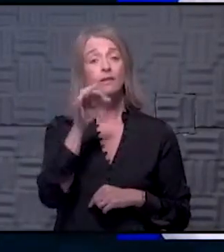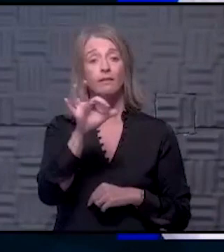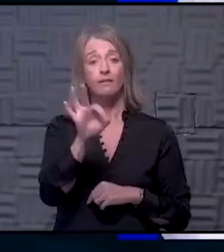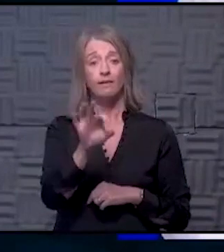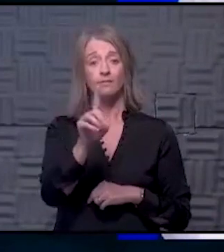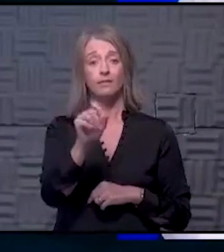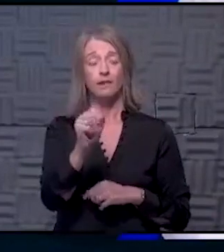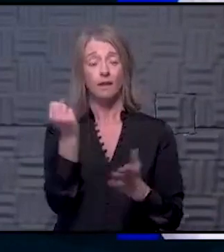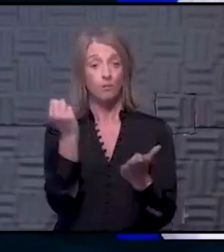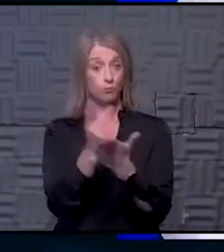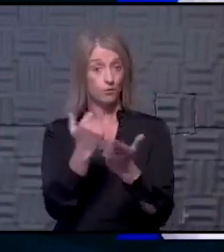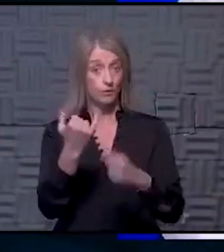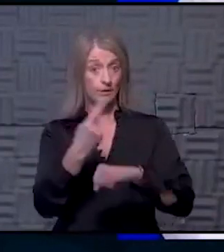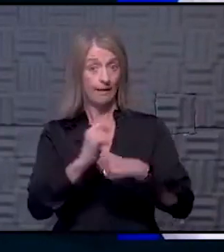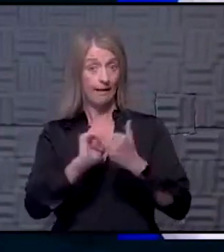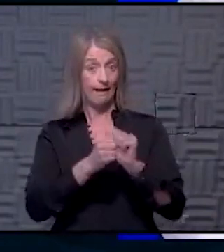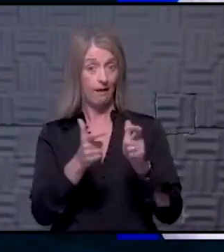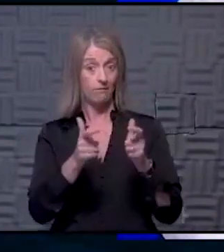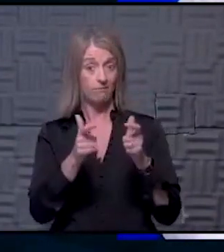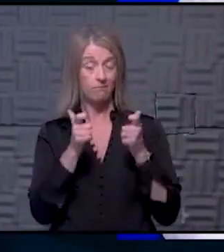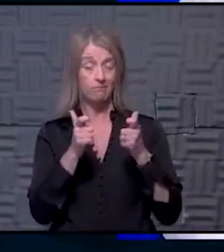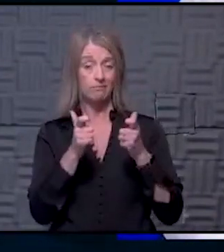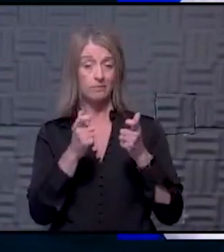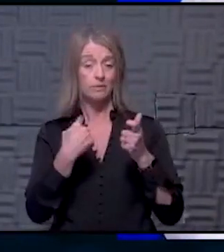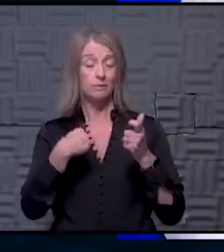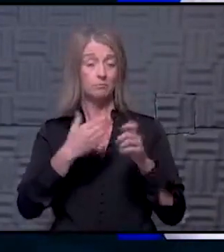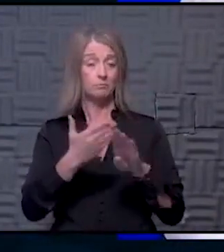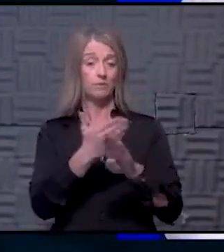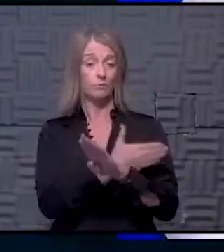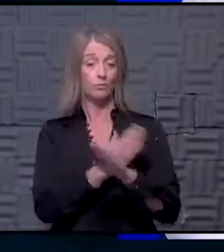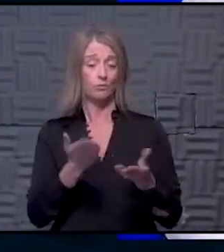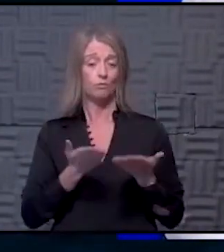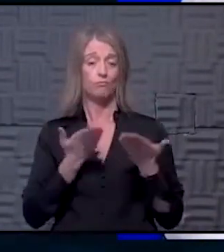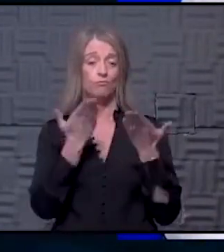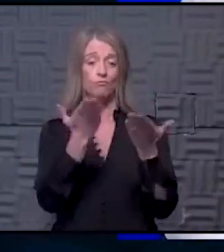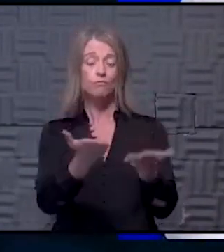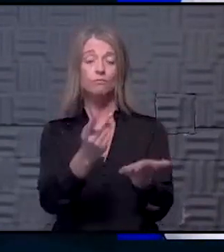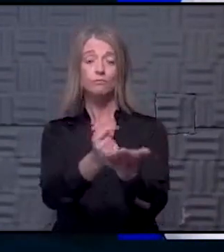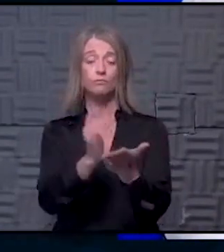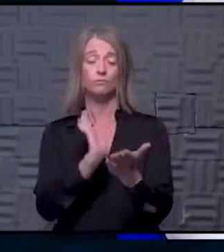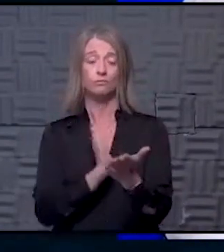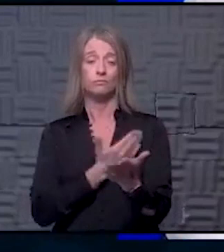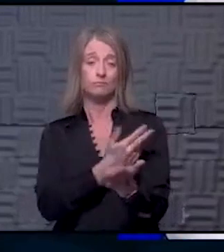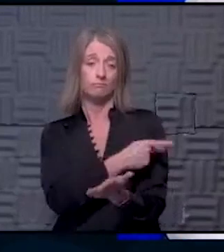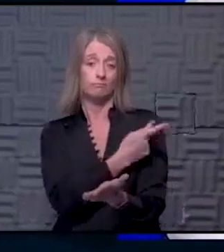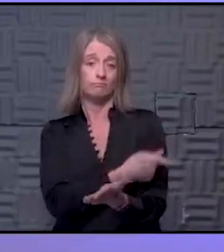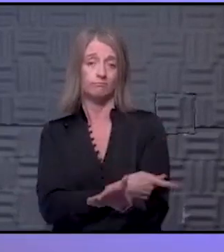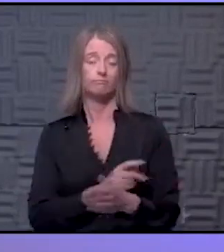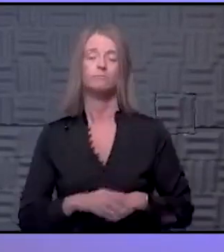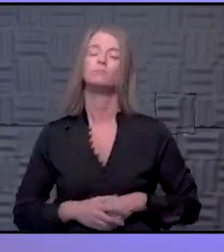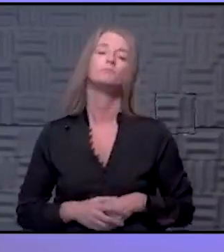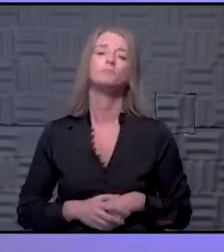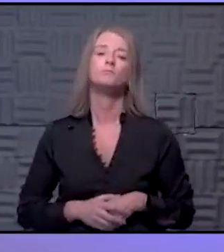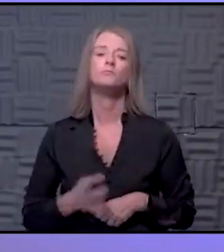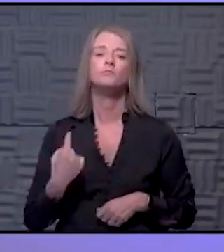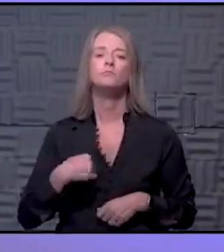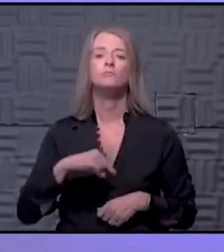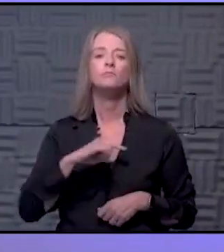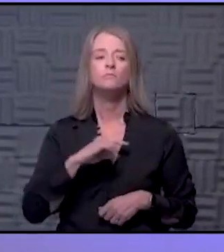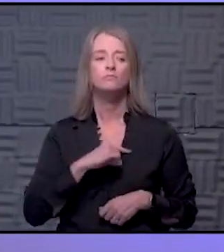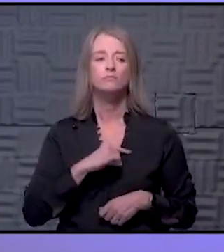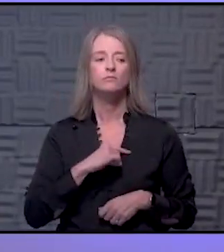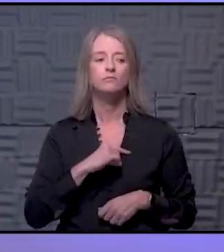grant approval today, how quickly do you think it would be before we're offering this treatment to our patients? So since we have a